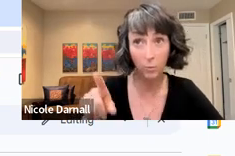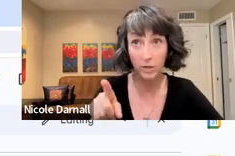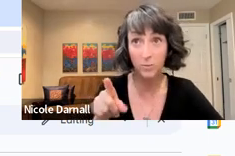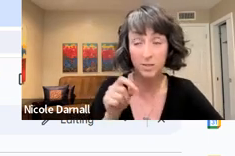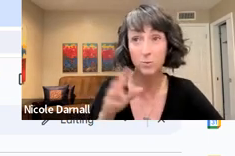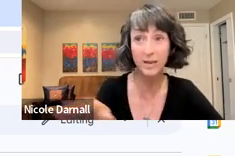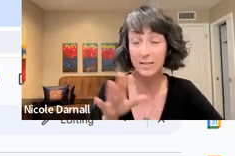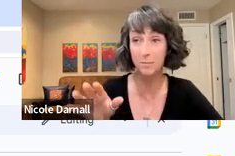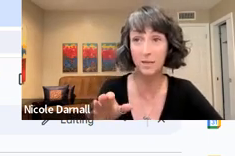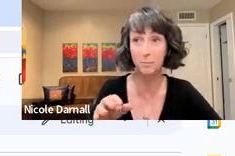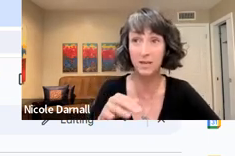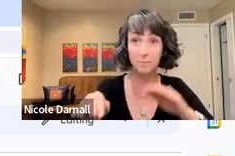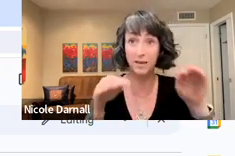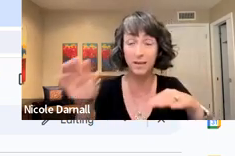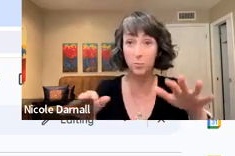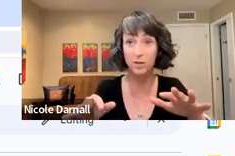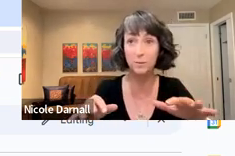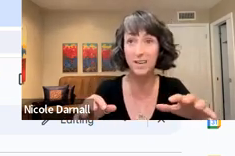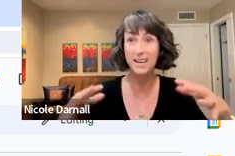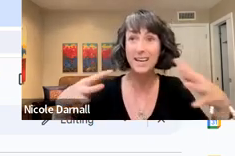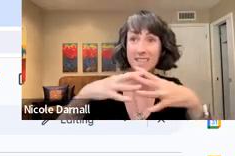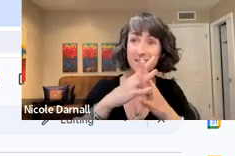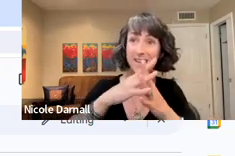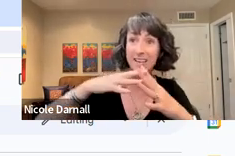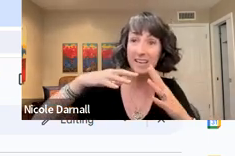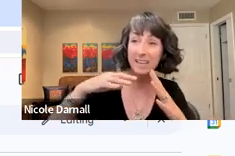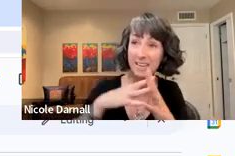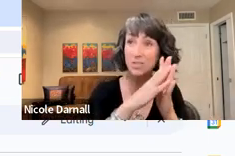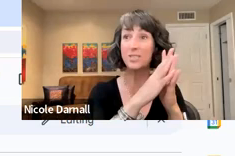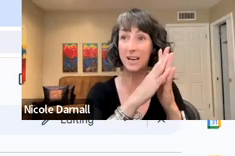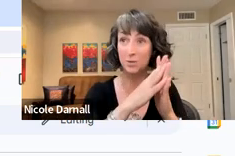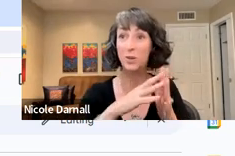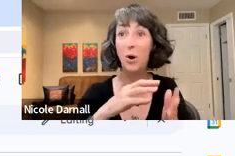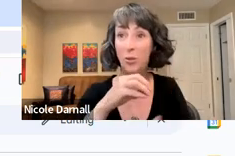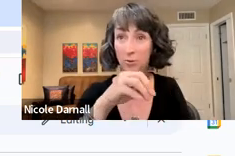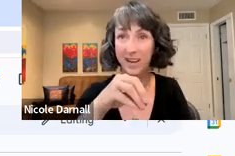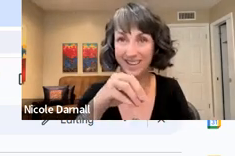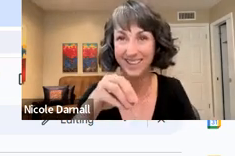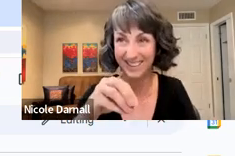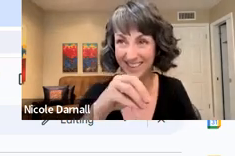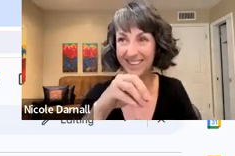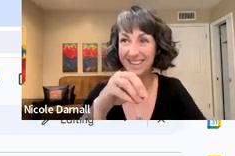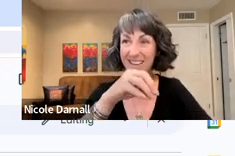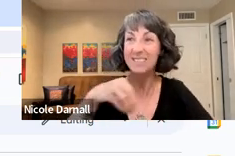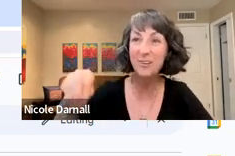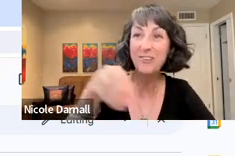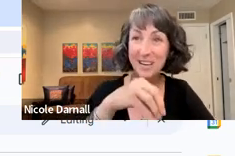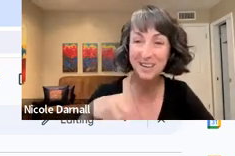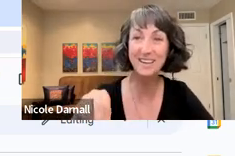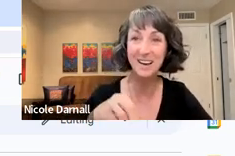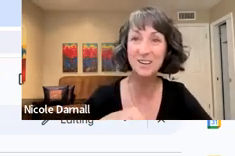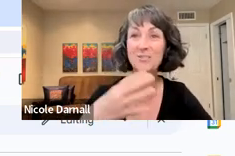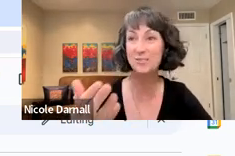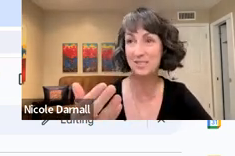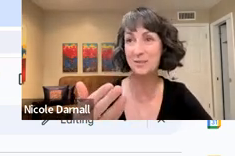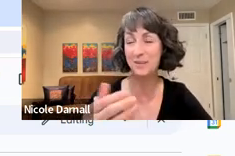and one of the reasons why it hasn't been picked up by any one committee is it like it intersects with all three. Yeah. So